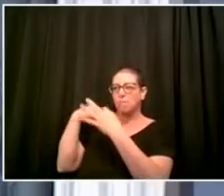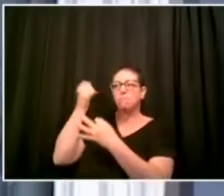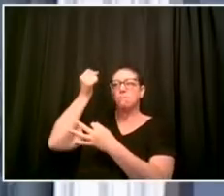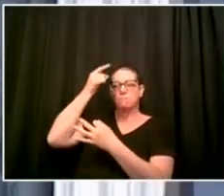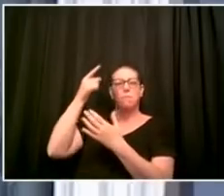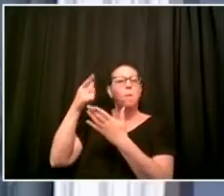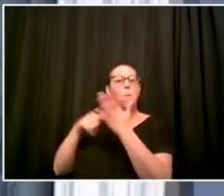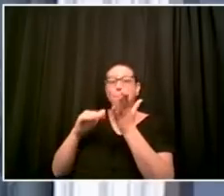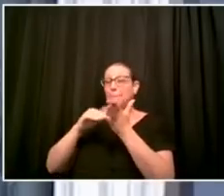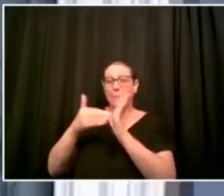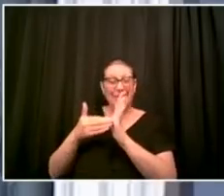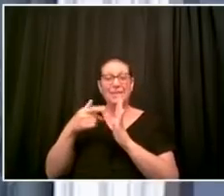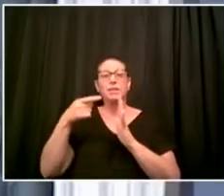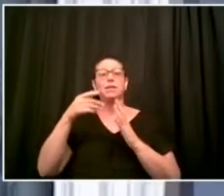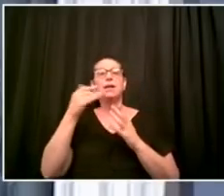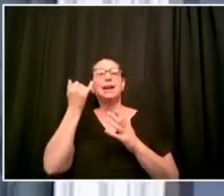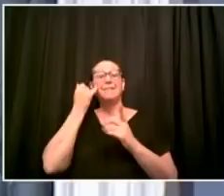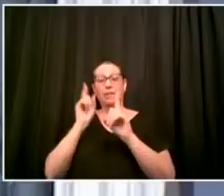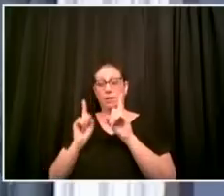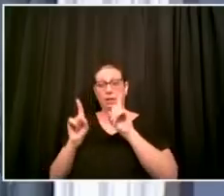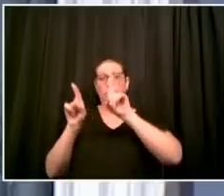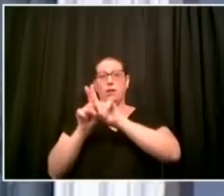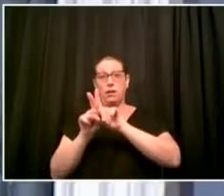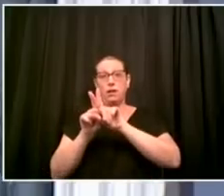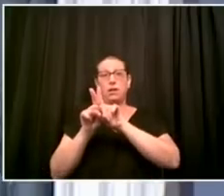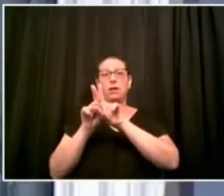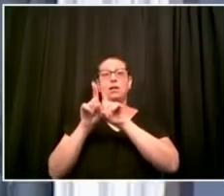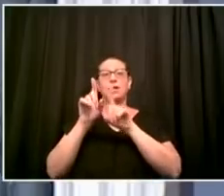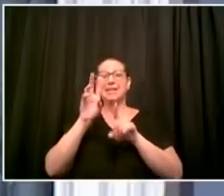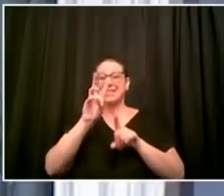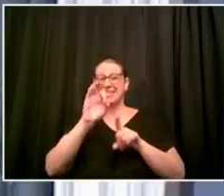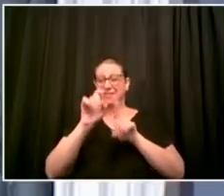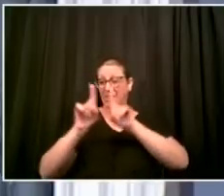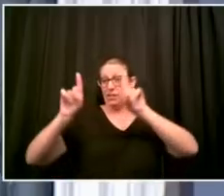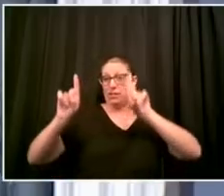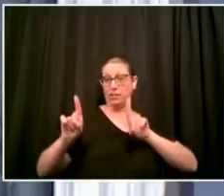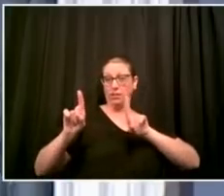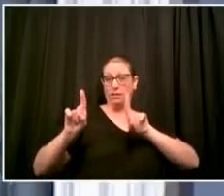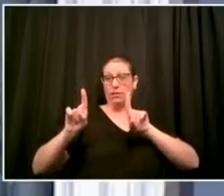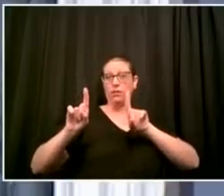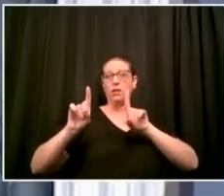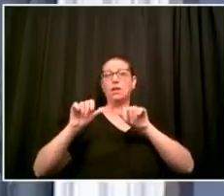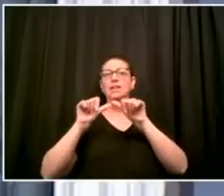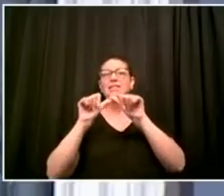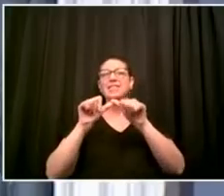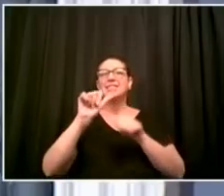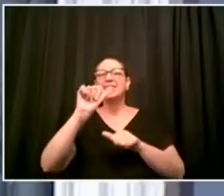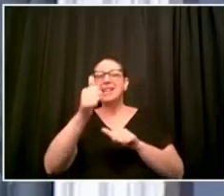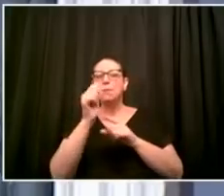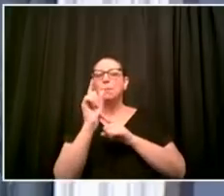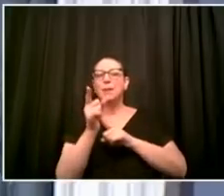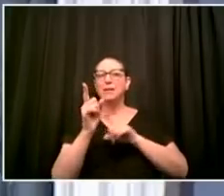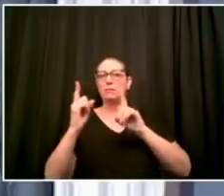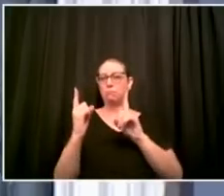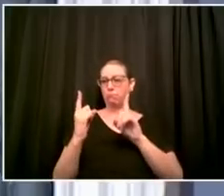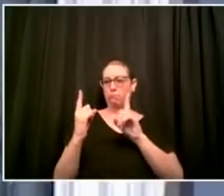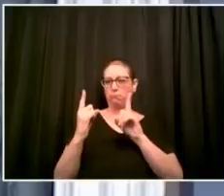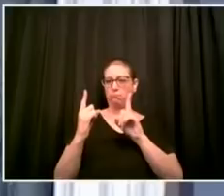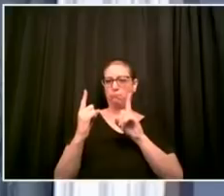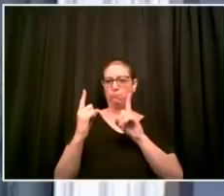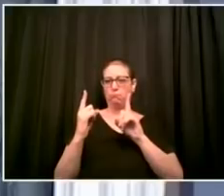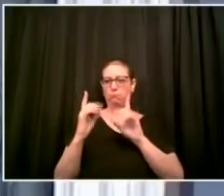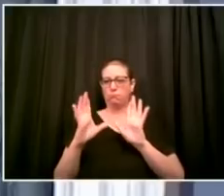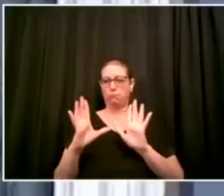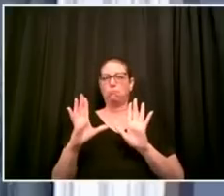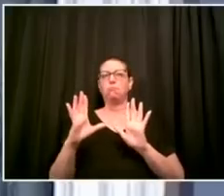10 minutes, we're using the latest evidence, and we're consistent with what the experts are currently saying. But moving forward, your point's well